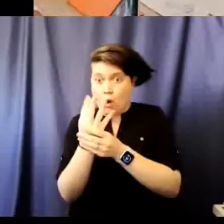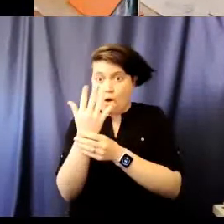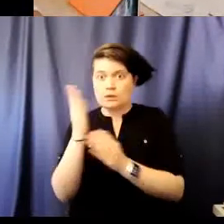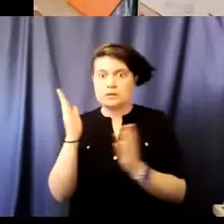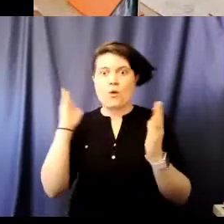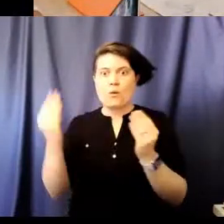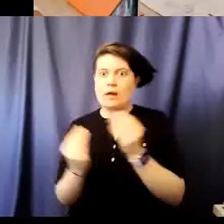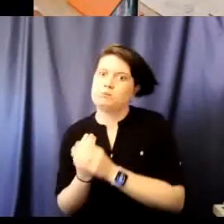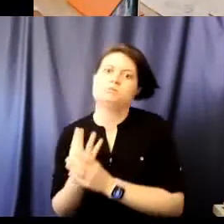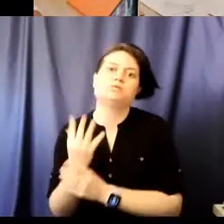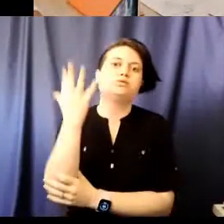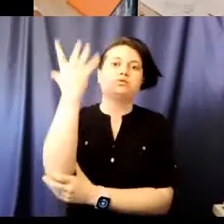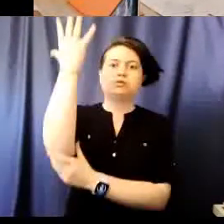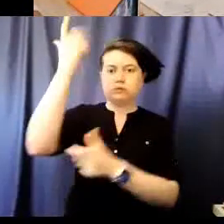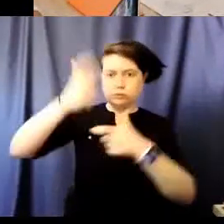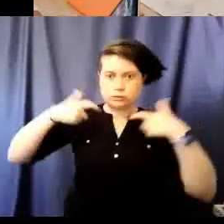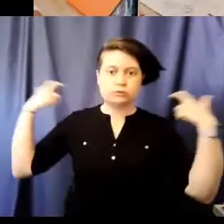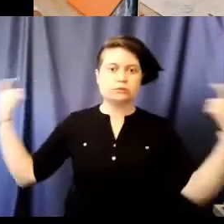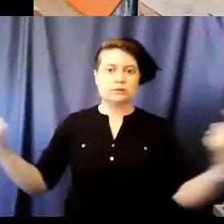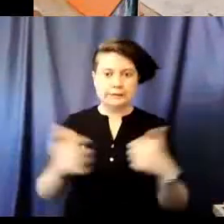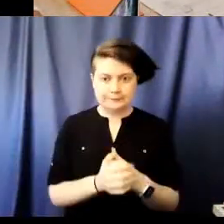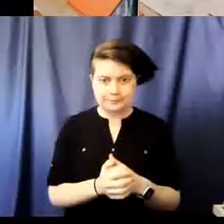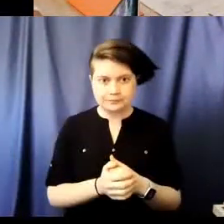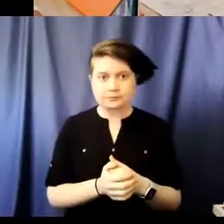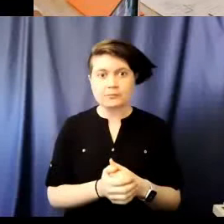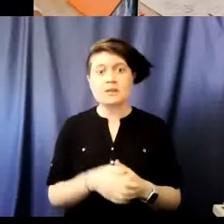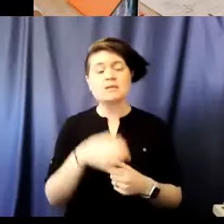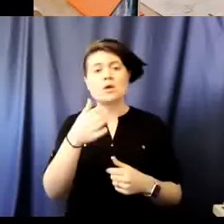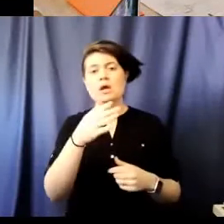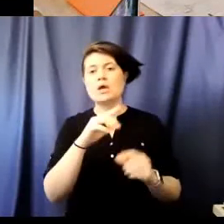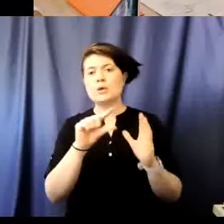Then we have some support group roles. So we have the participants,